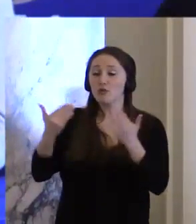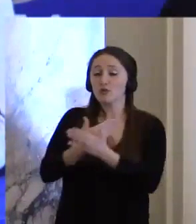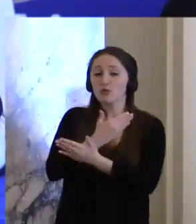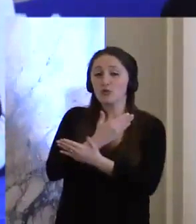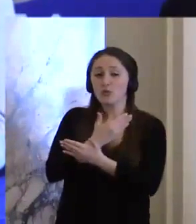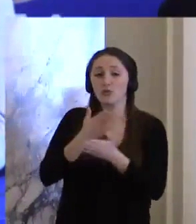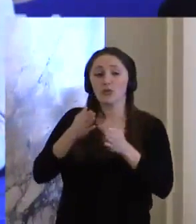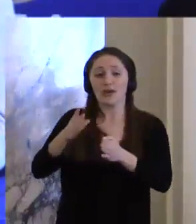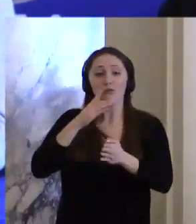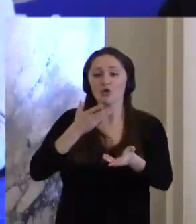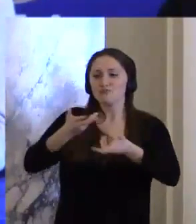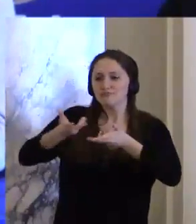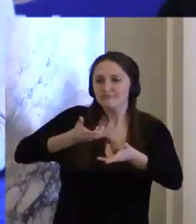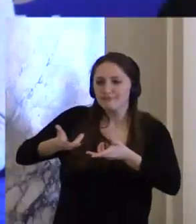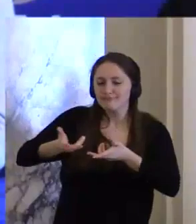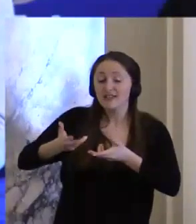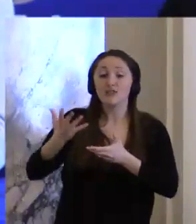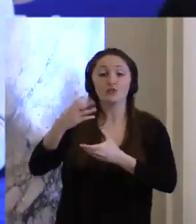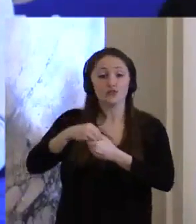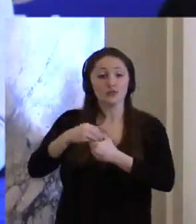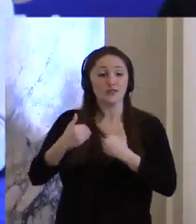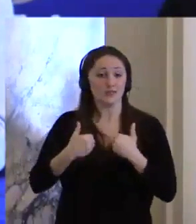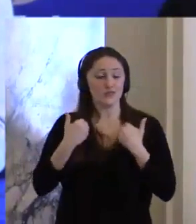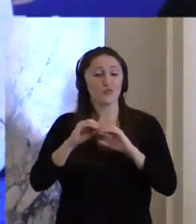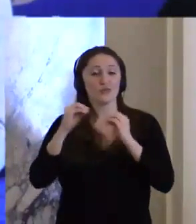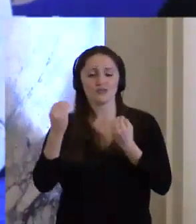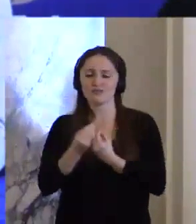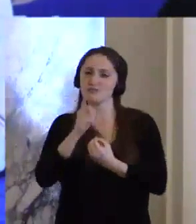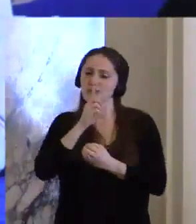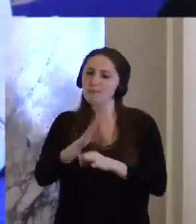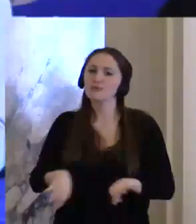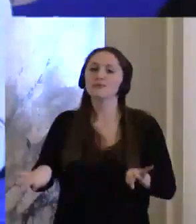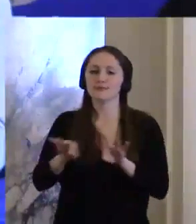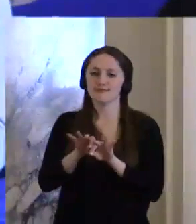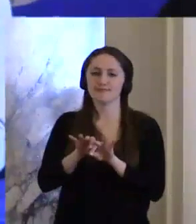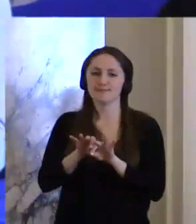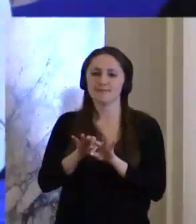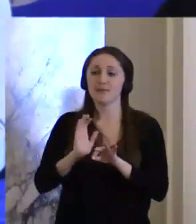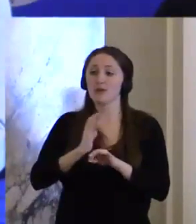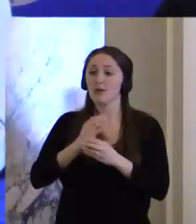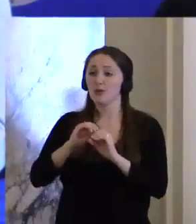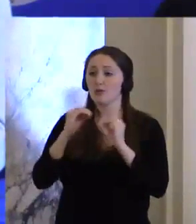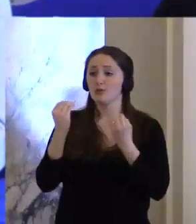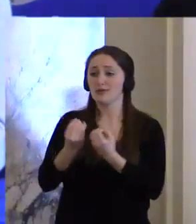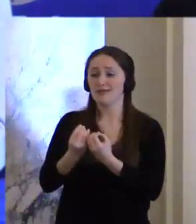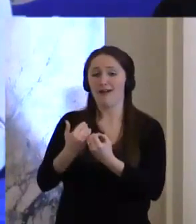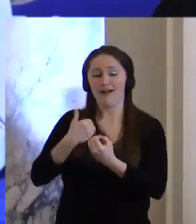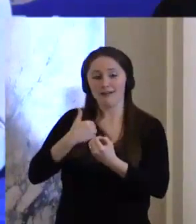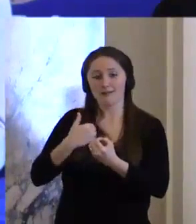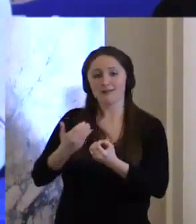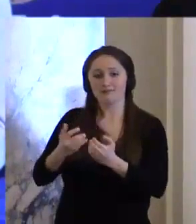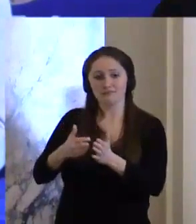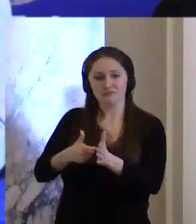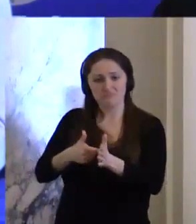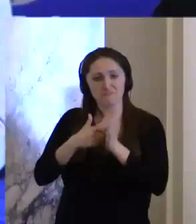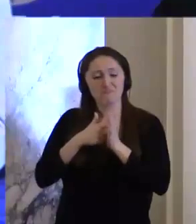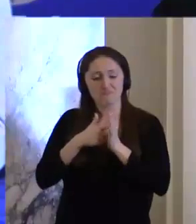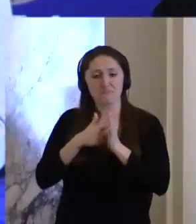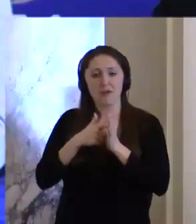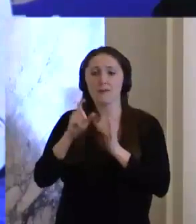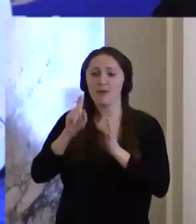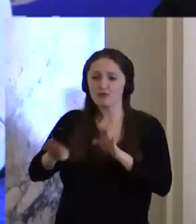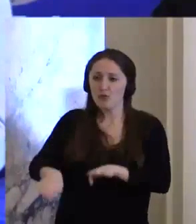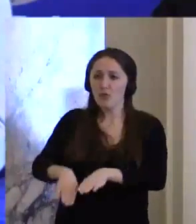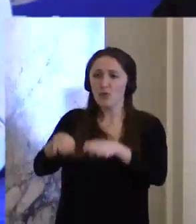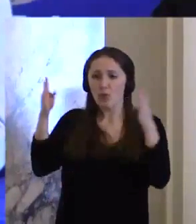civil society, including youth organizations, is so important. Our organization has the obligation to open up those